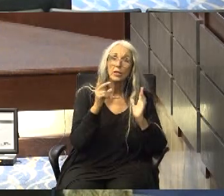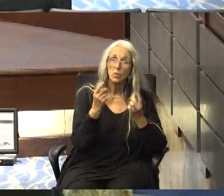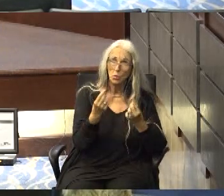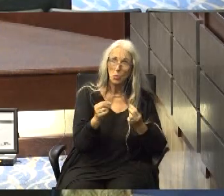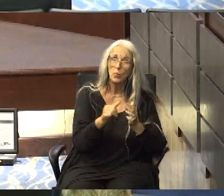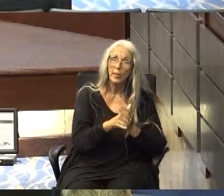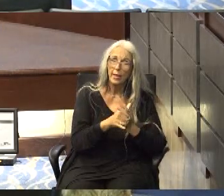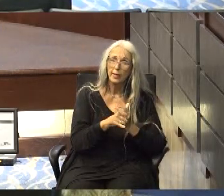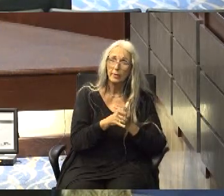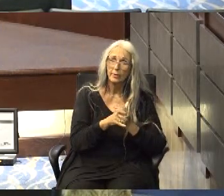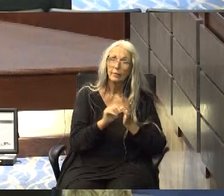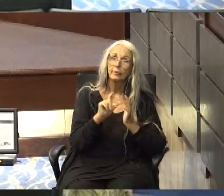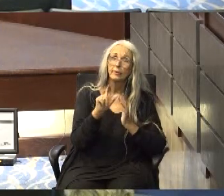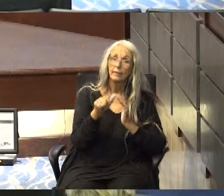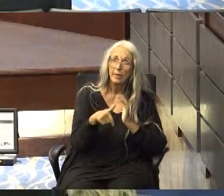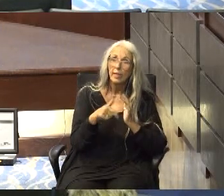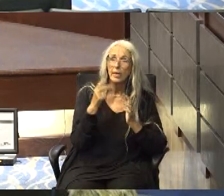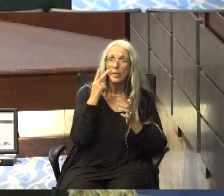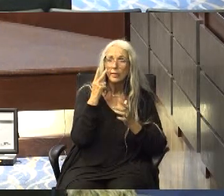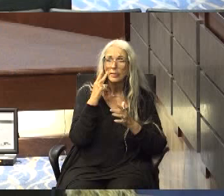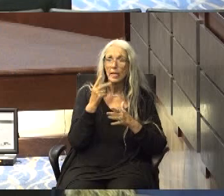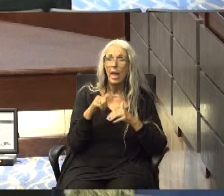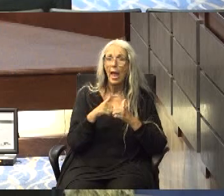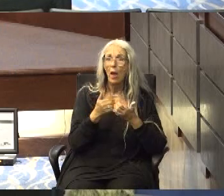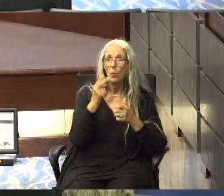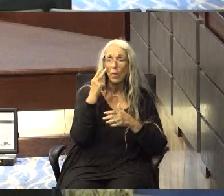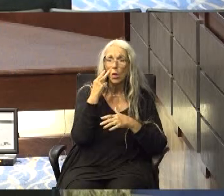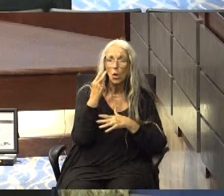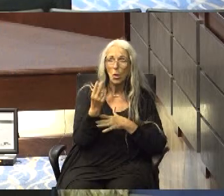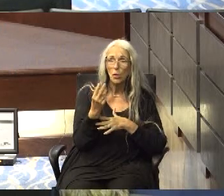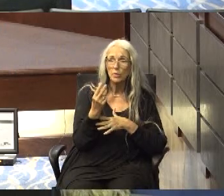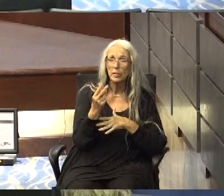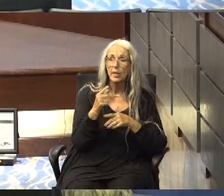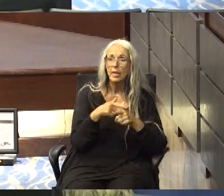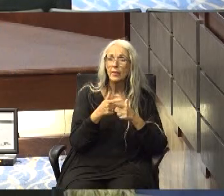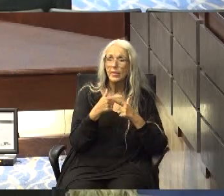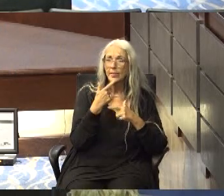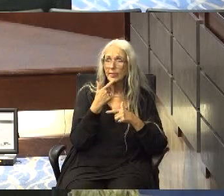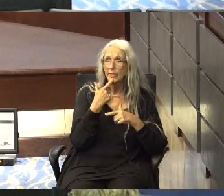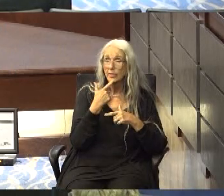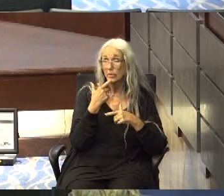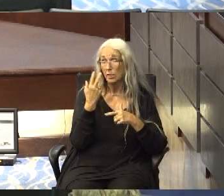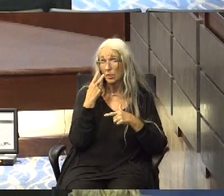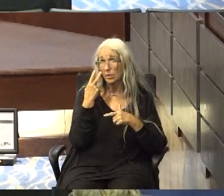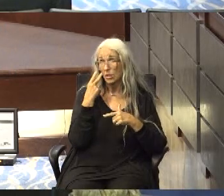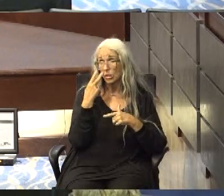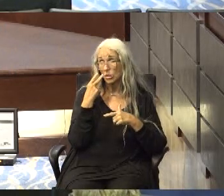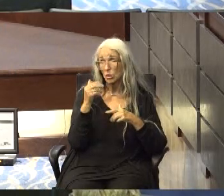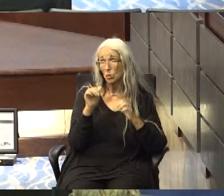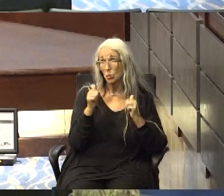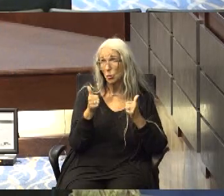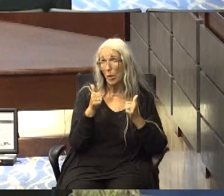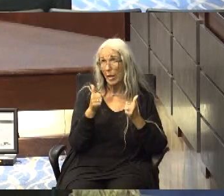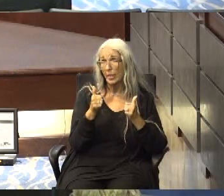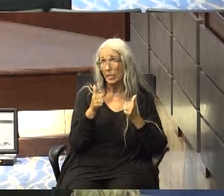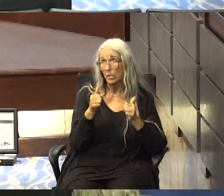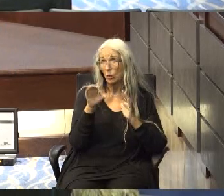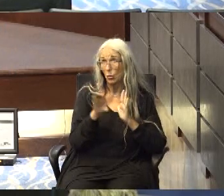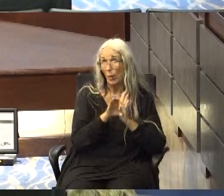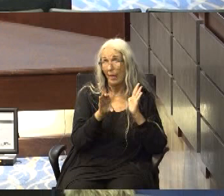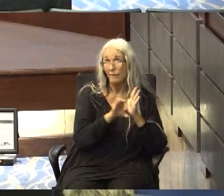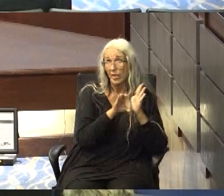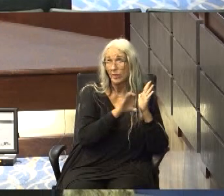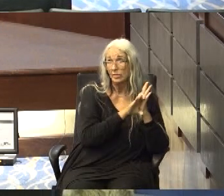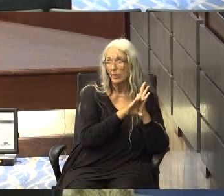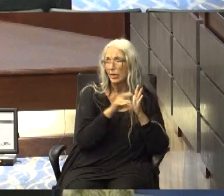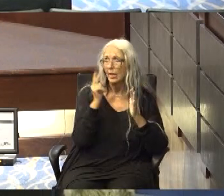to see what that looks like intelligently. And Jeremy, this is great graphics there. I can see